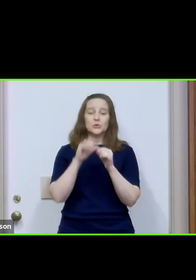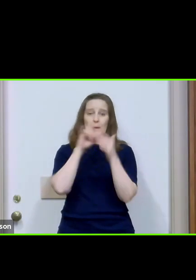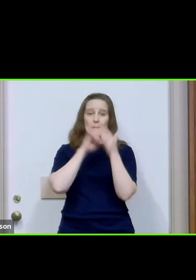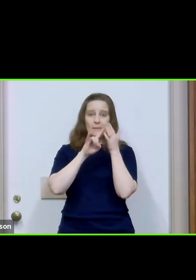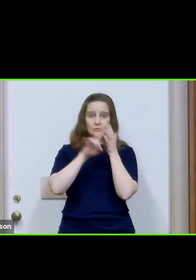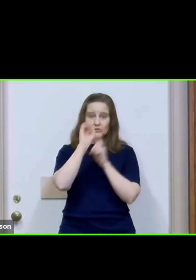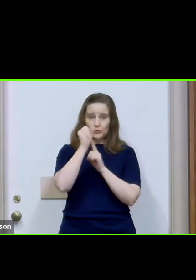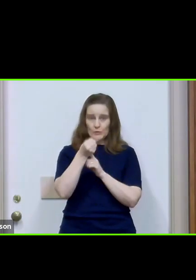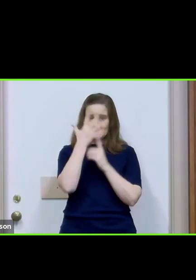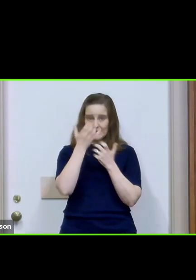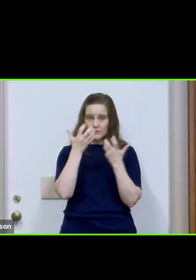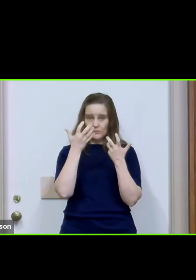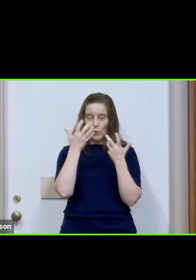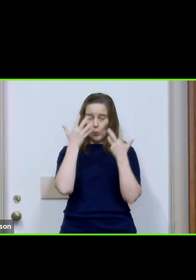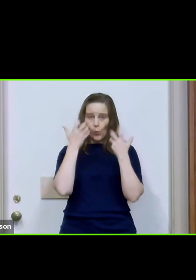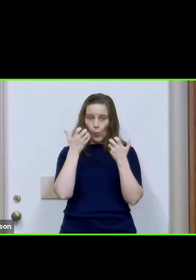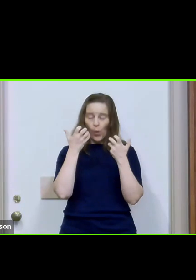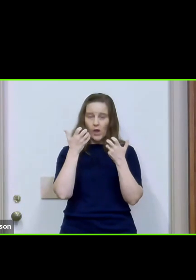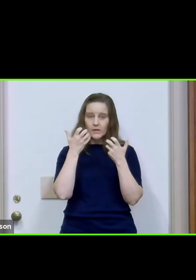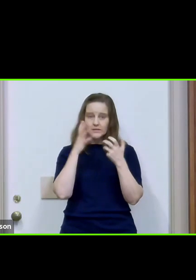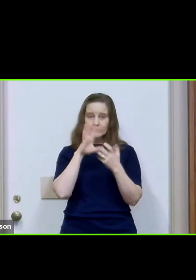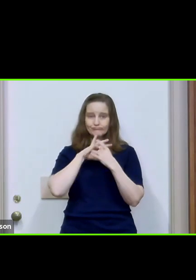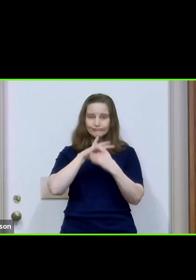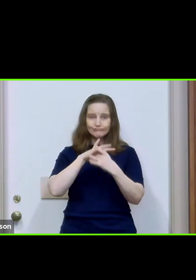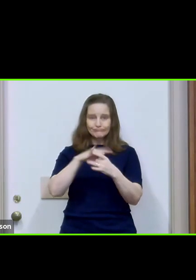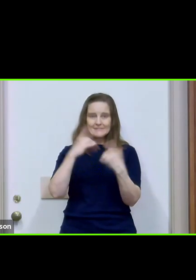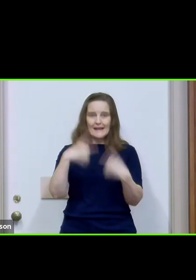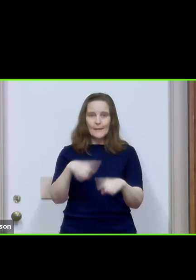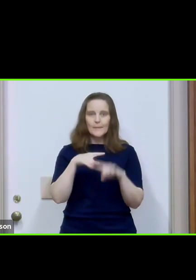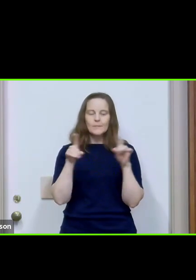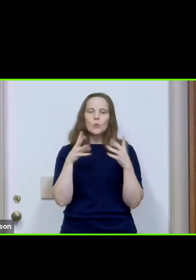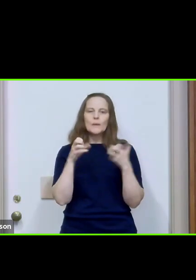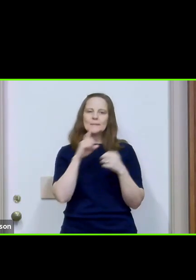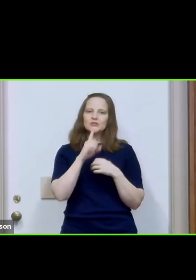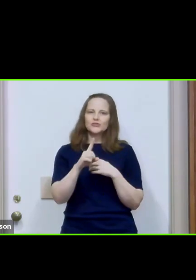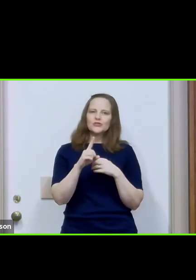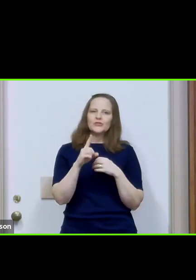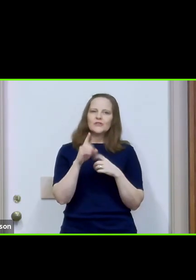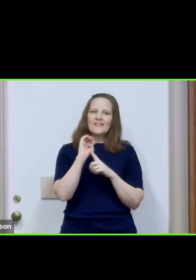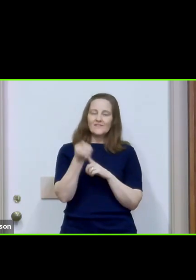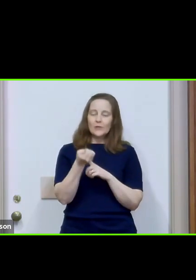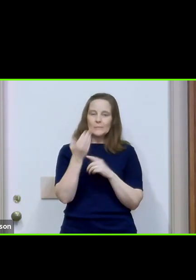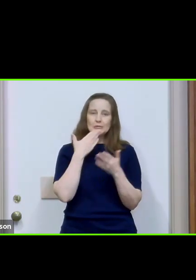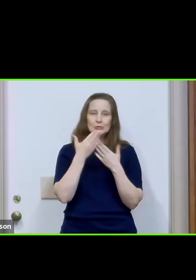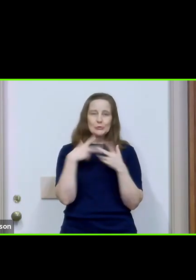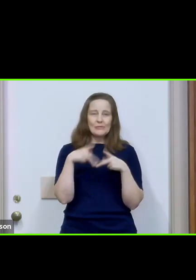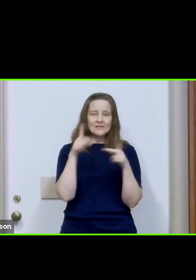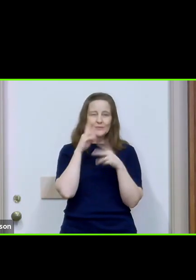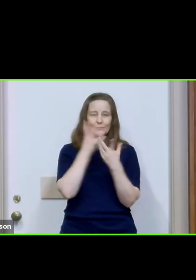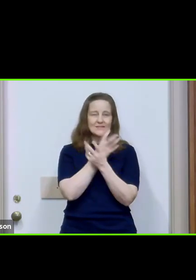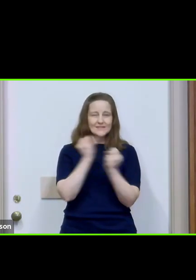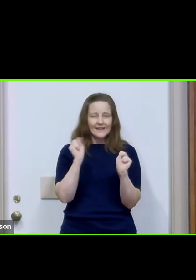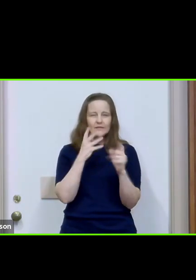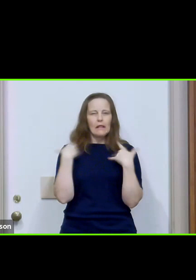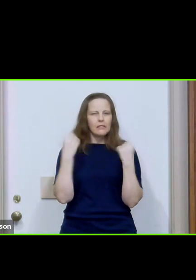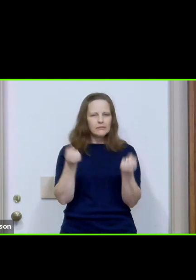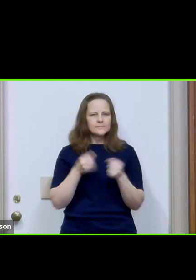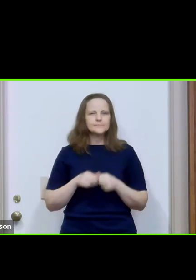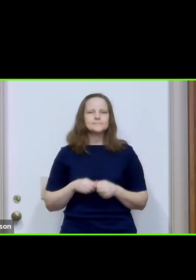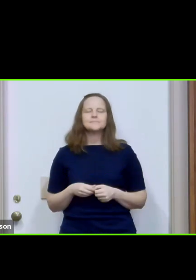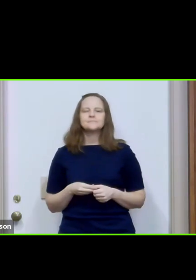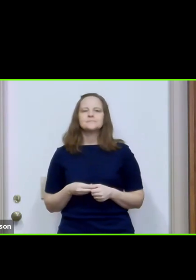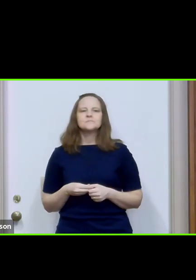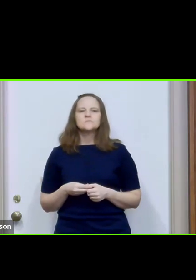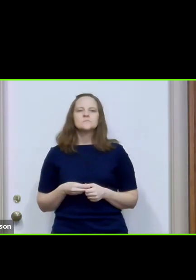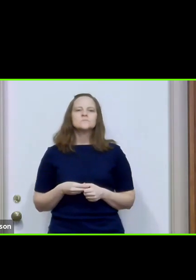the engagement to happen, but we need it to happen when it's the environment is in a good place for them to be safe and healthy.